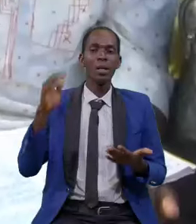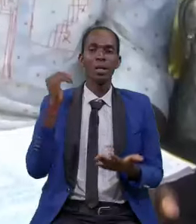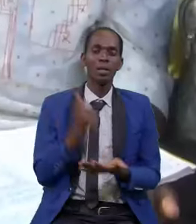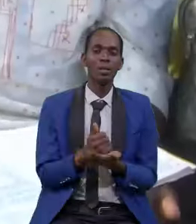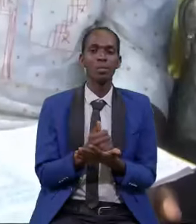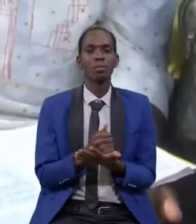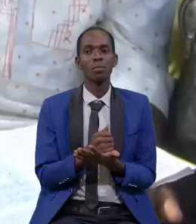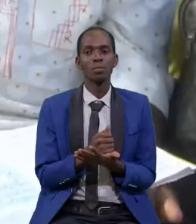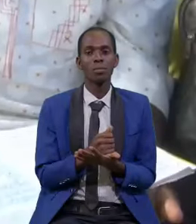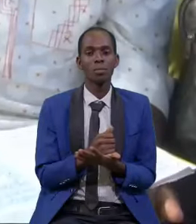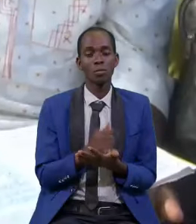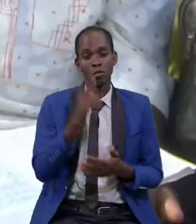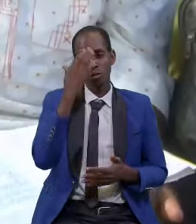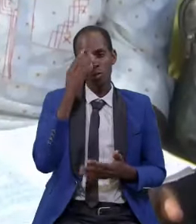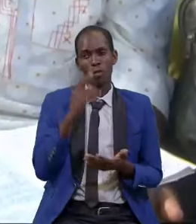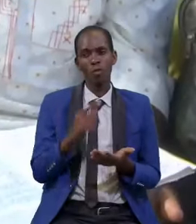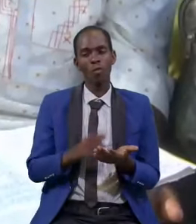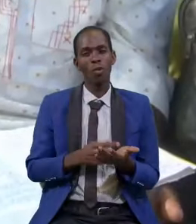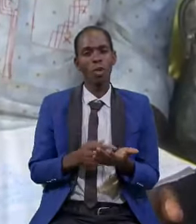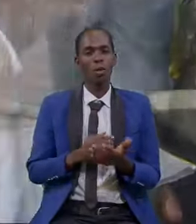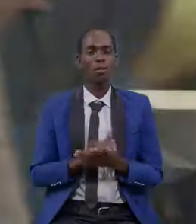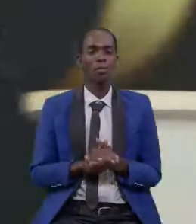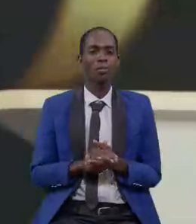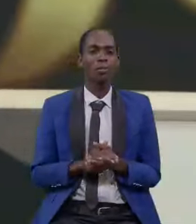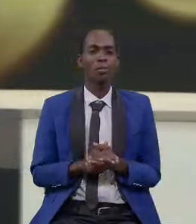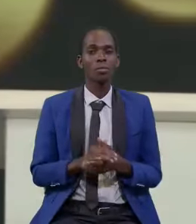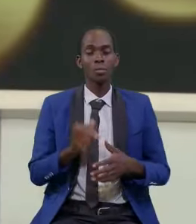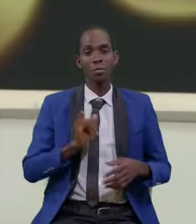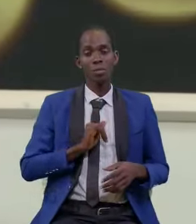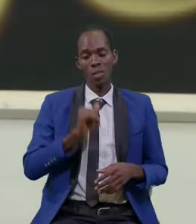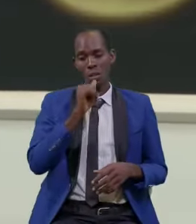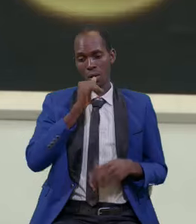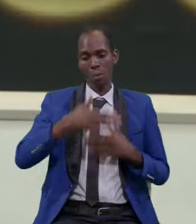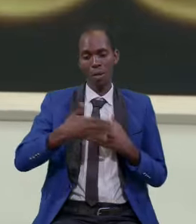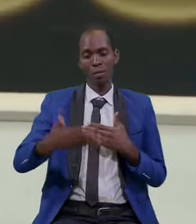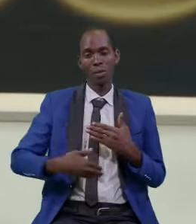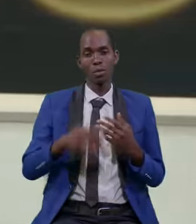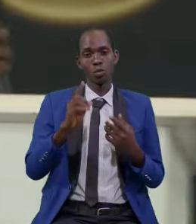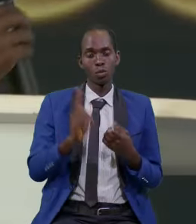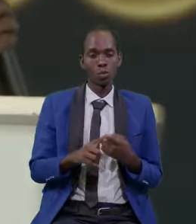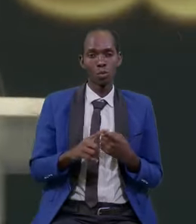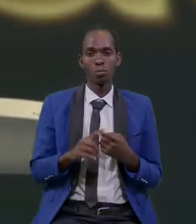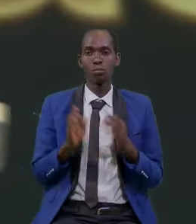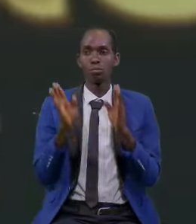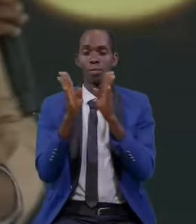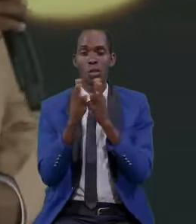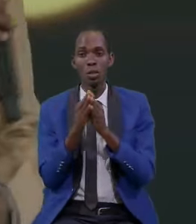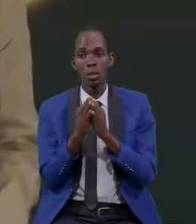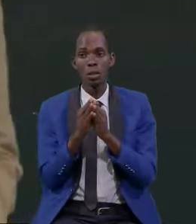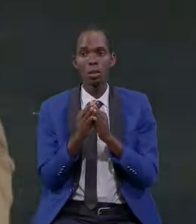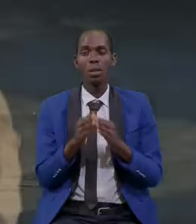know, sometimes I'm invited to conferences, and I would not be the only